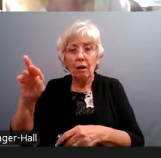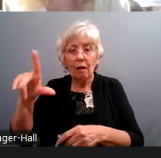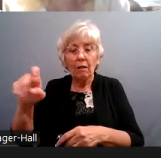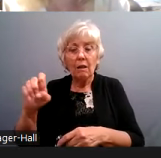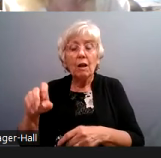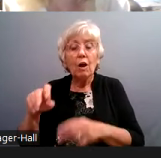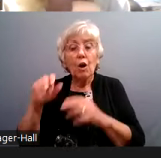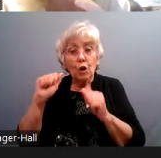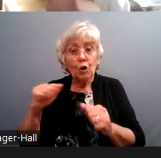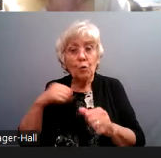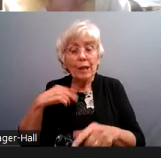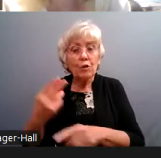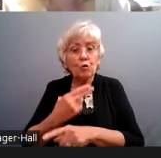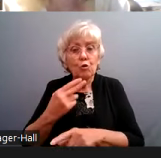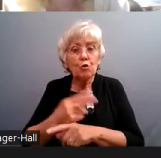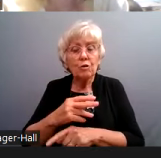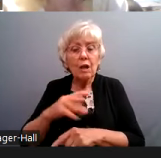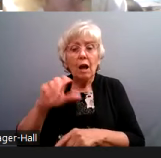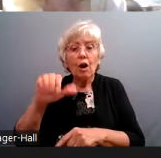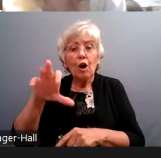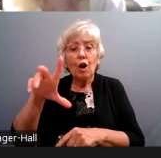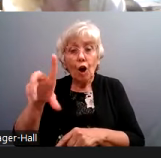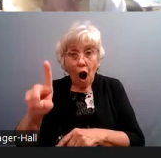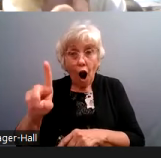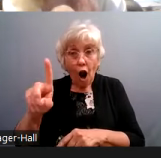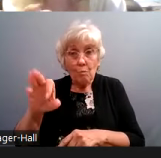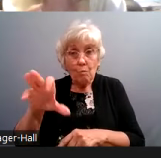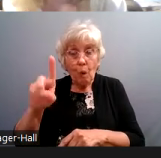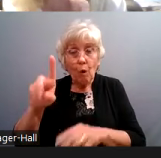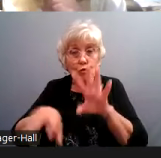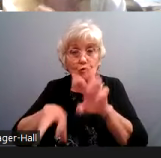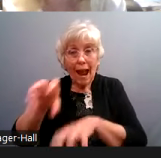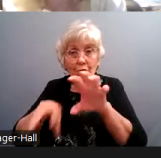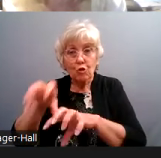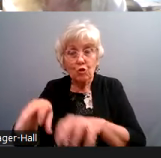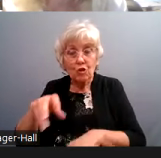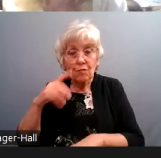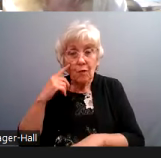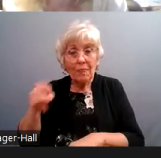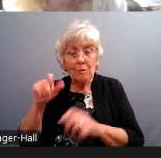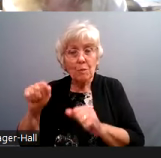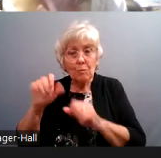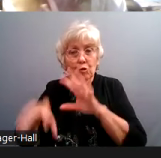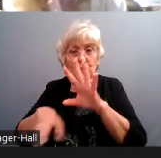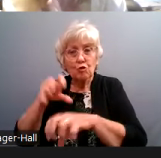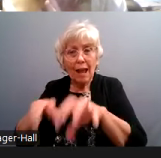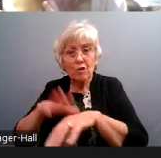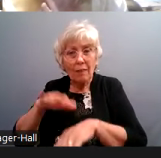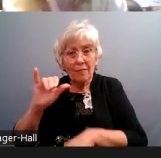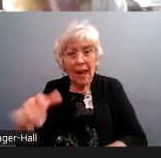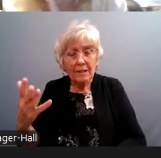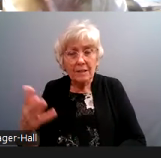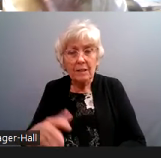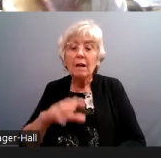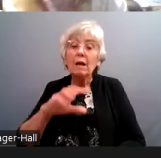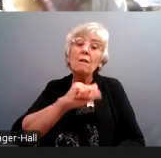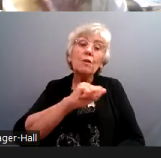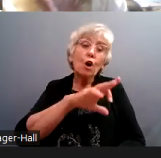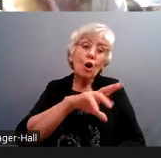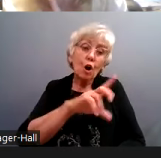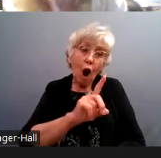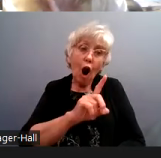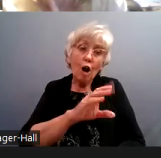use cardboard scratchers or pieces of cardboard for them to be able to scratch out? You know, yeah, I mean, the cardboard, I think that